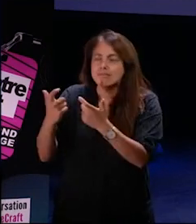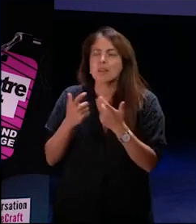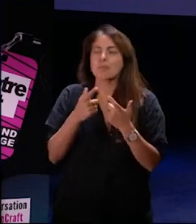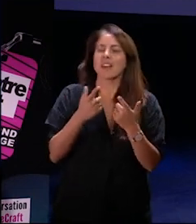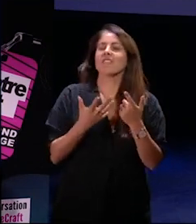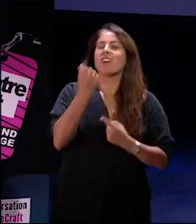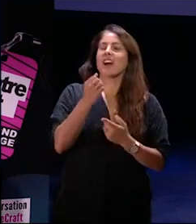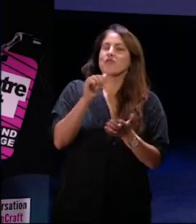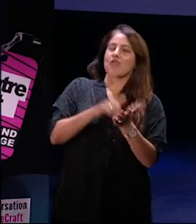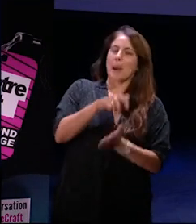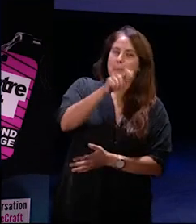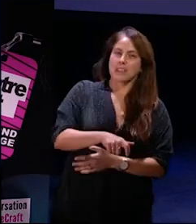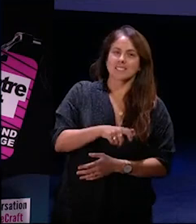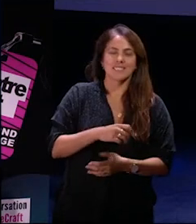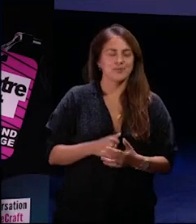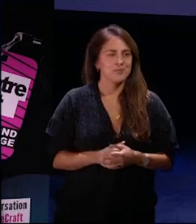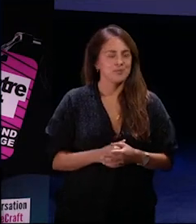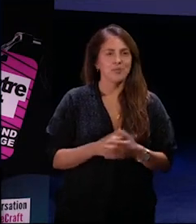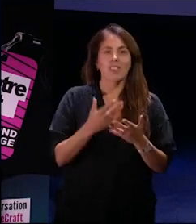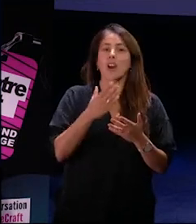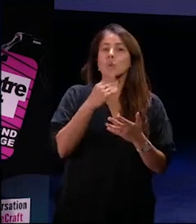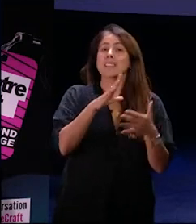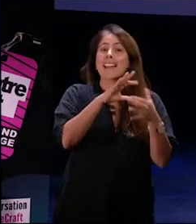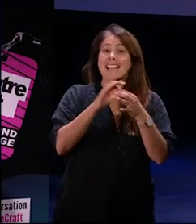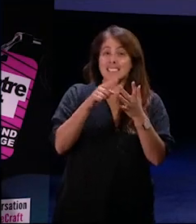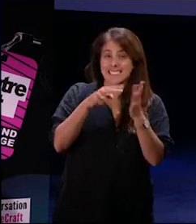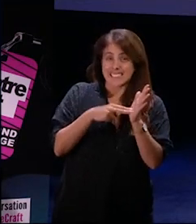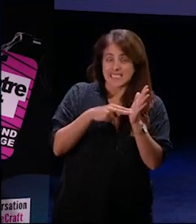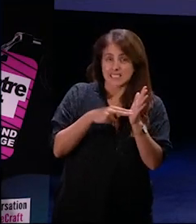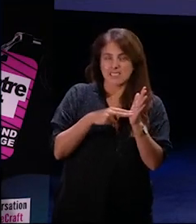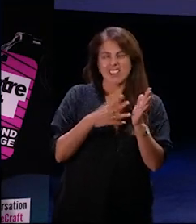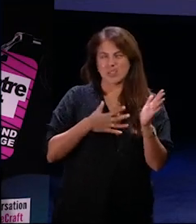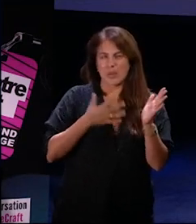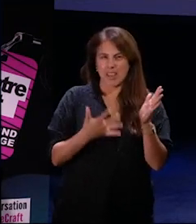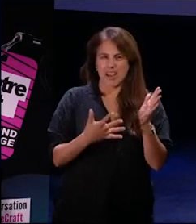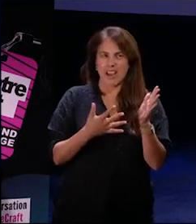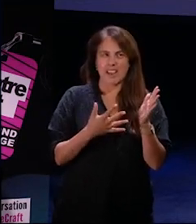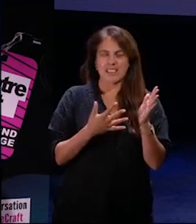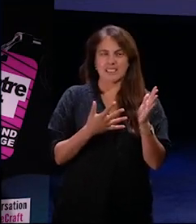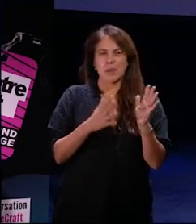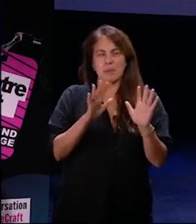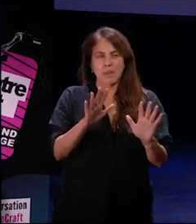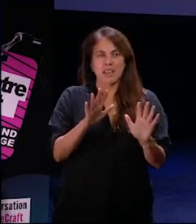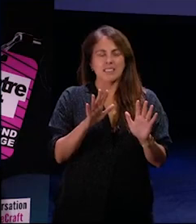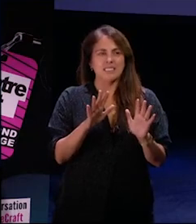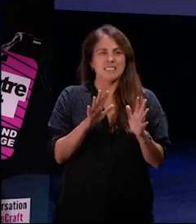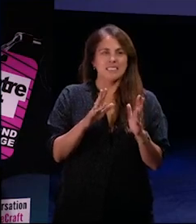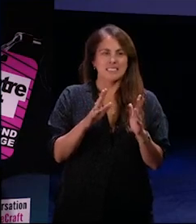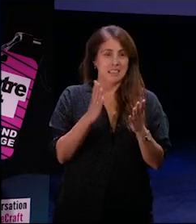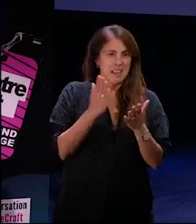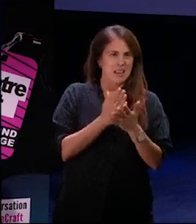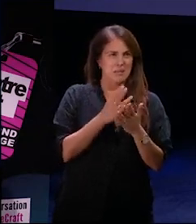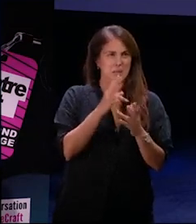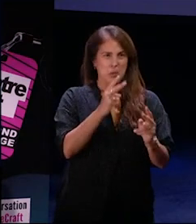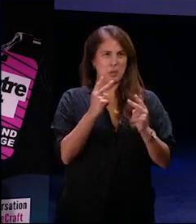It's the other thing to do as well is I use LinkedIn a lot. Much though I don't like it, and it makes it look like I've never done an actual job